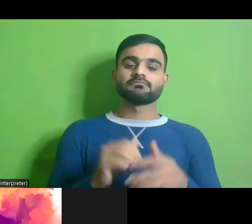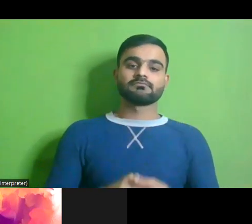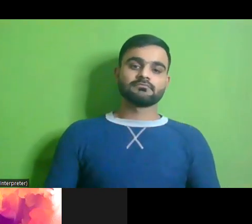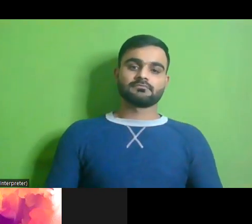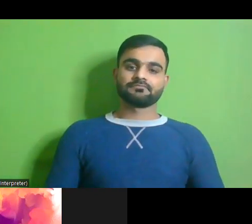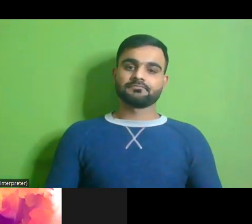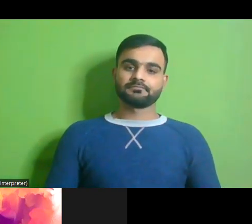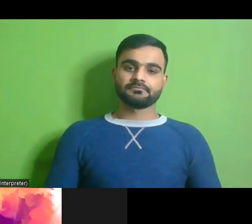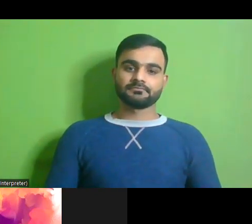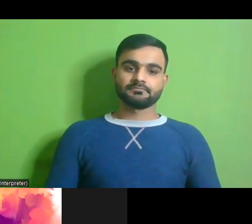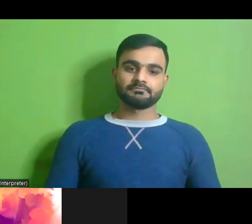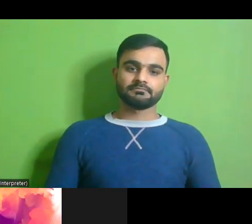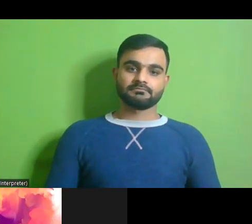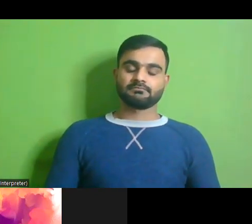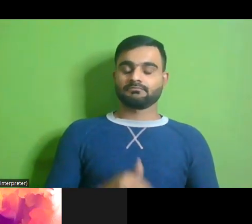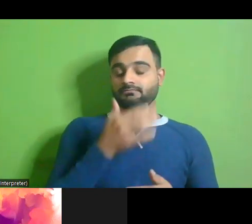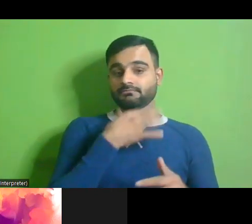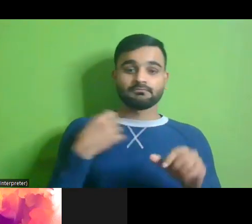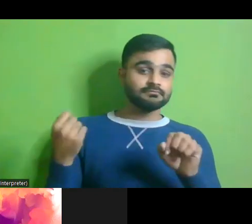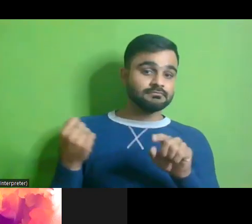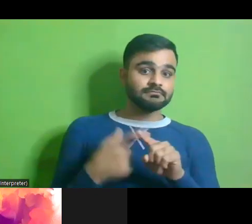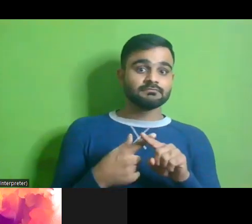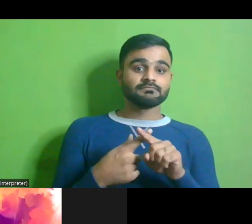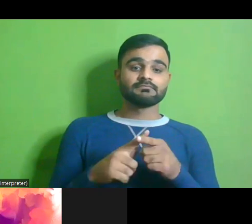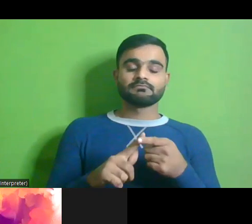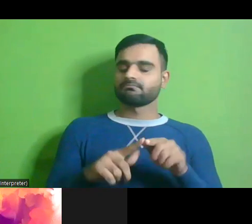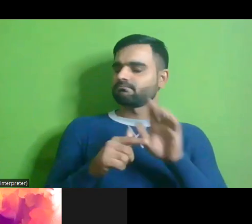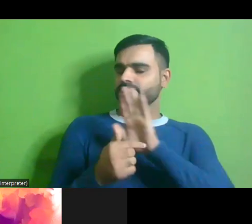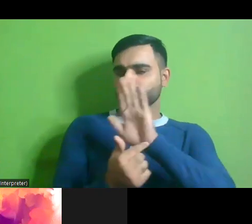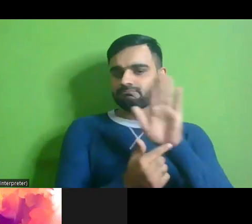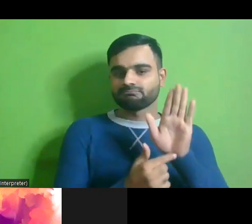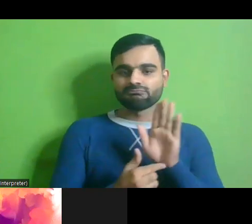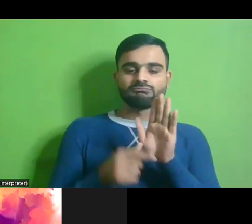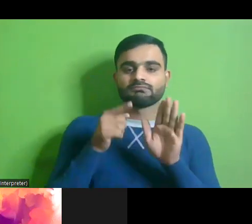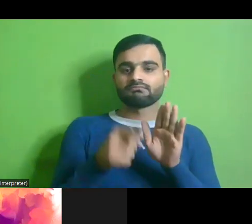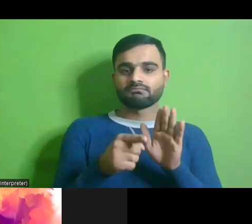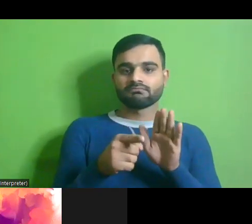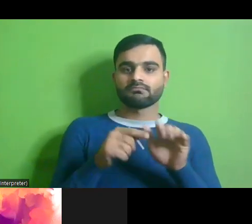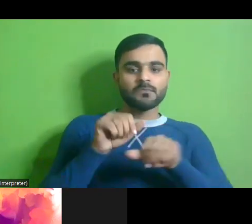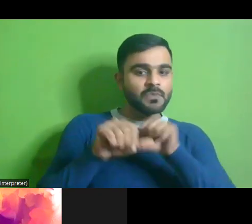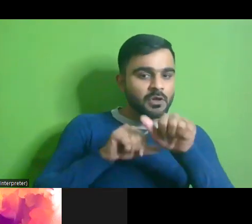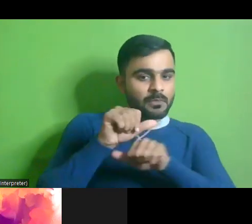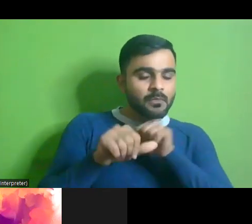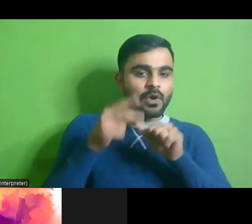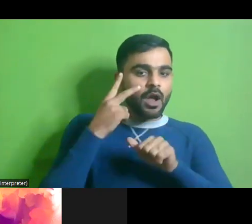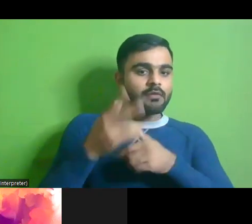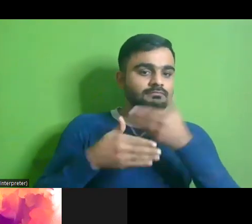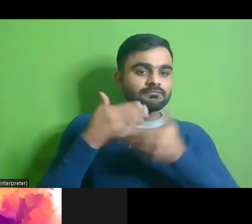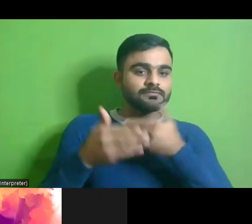and enriching to listen to the to the process that you have taken.